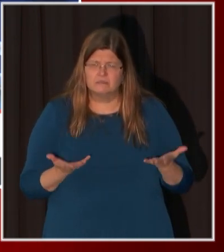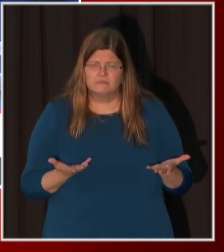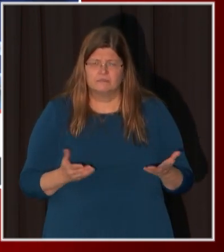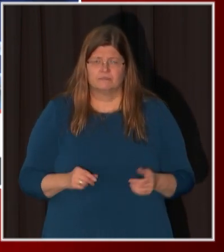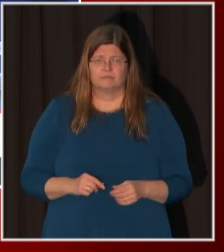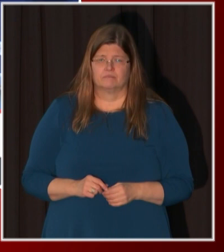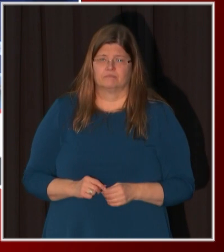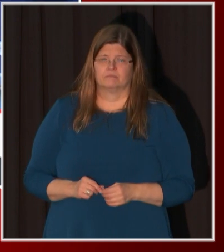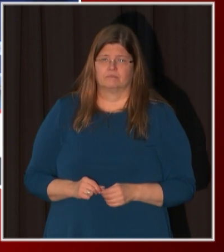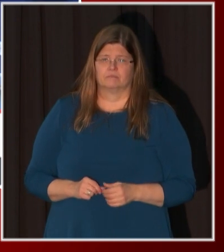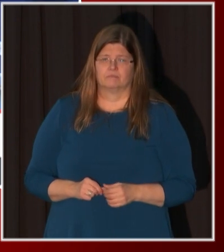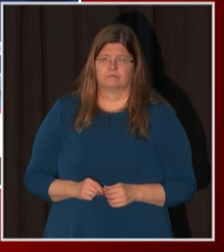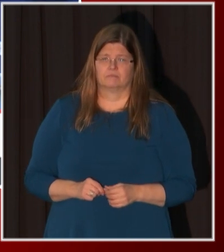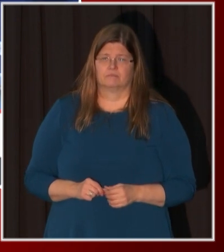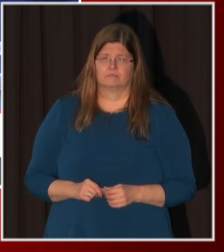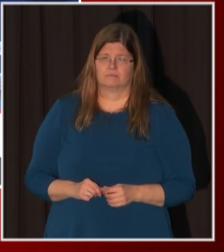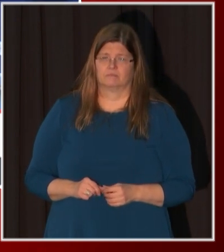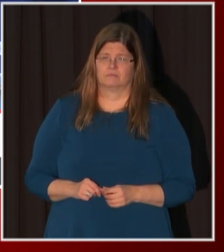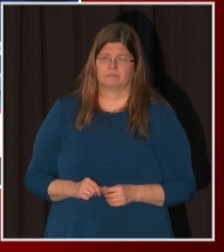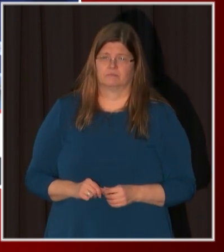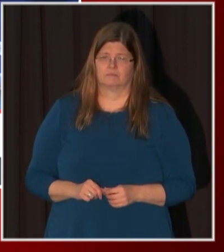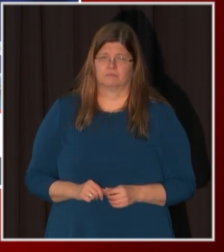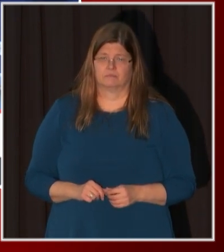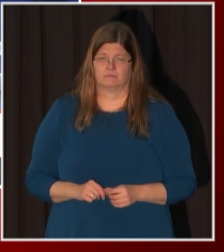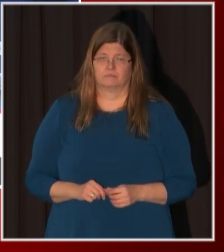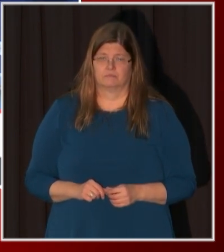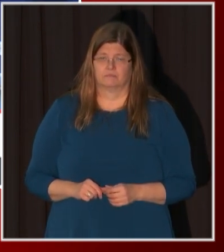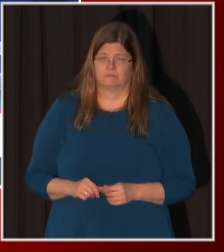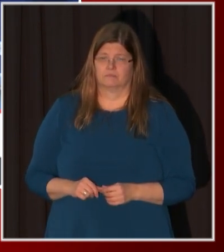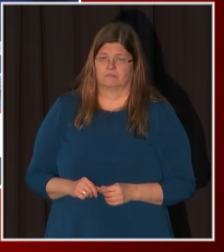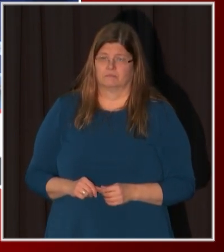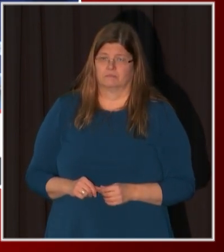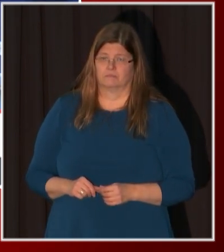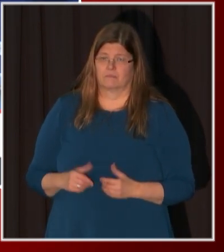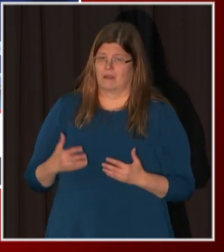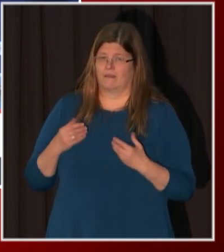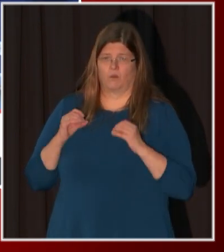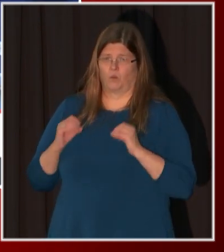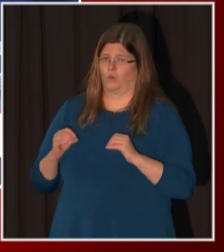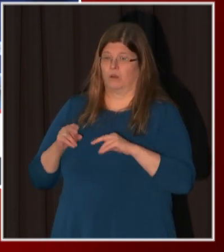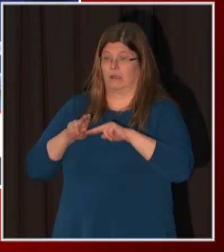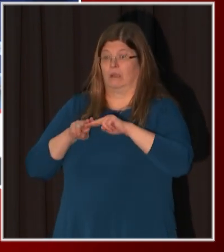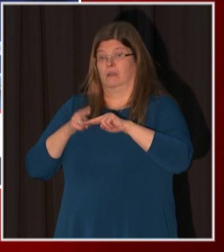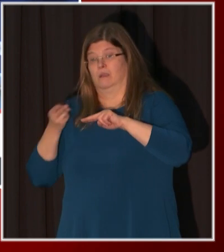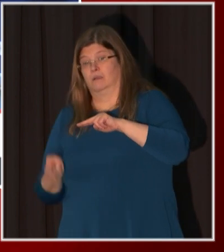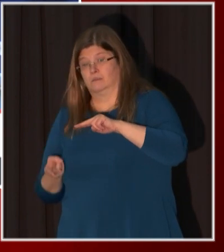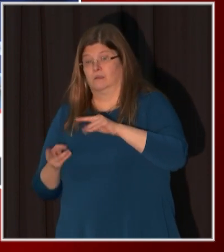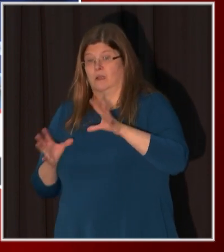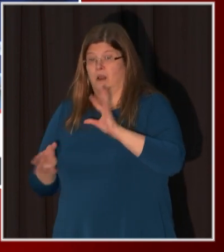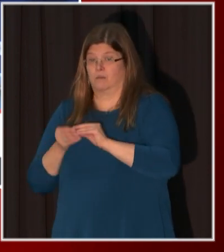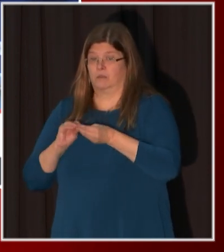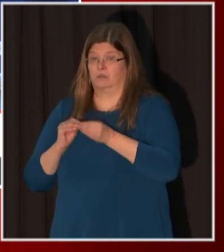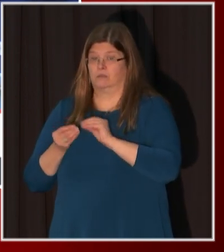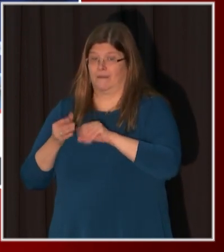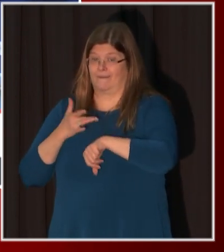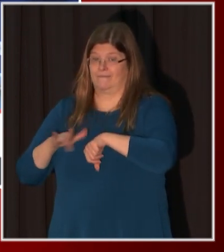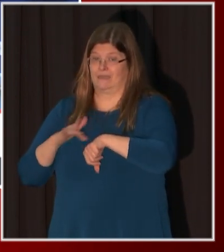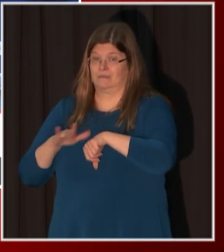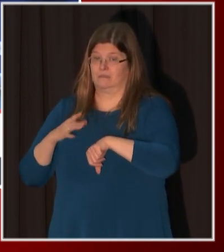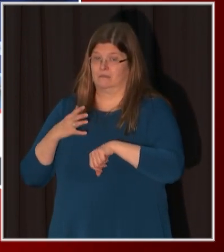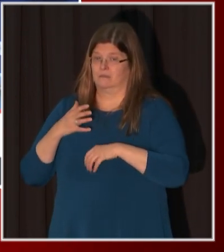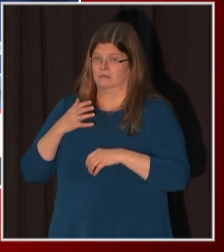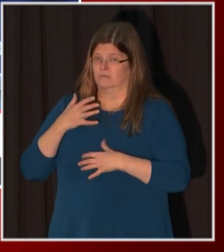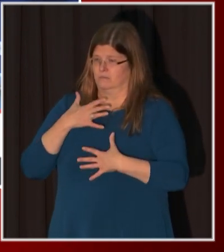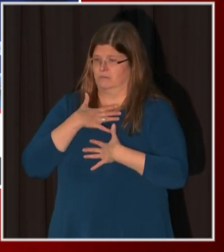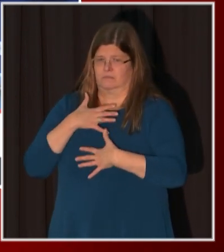not have had a decrease in the total number of ventilators available in our system, like the total number that